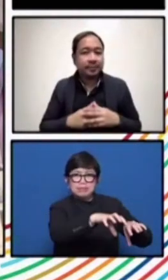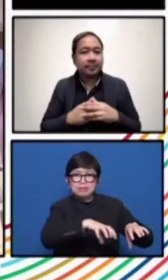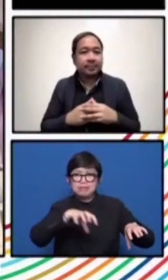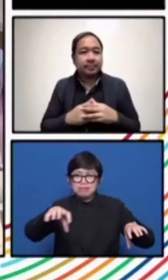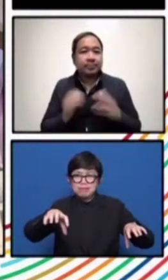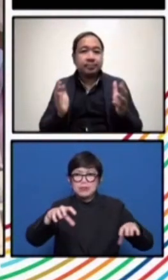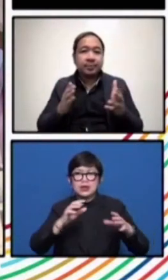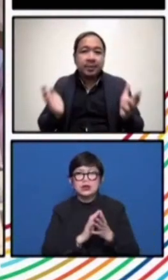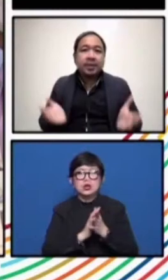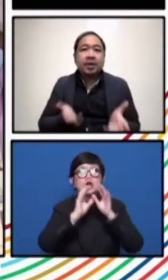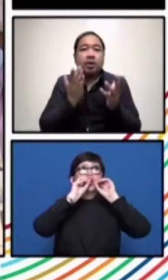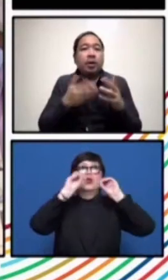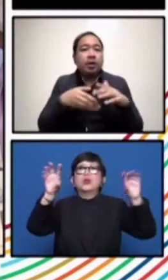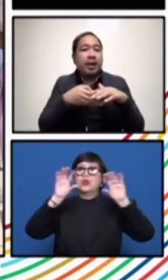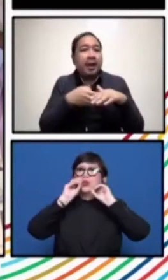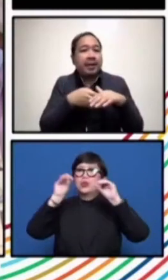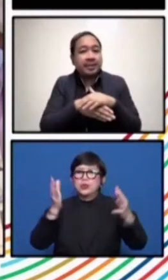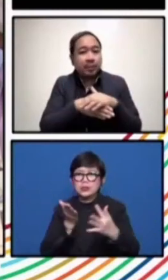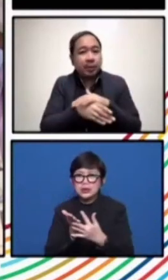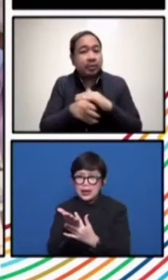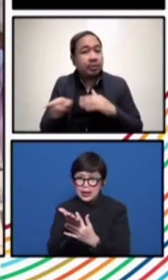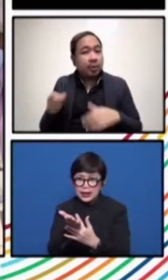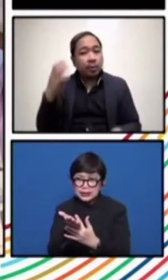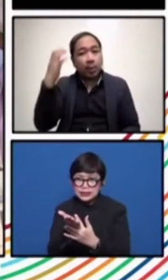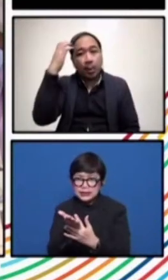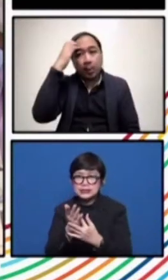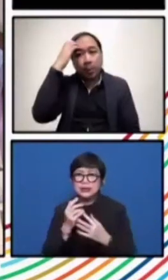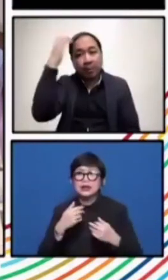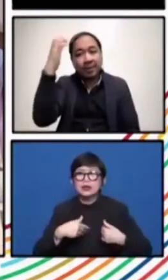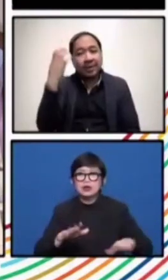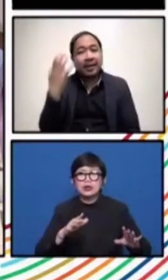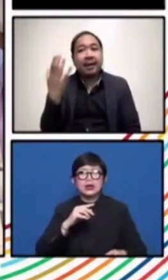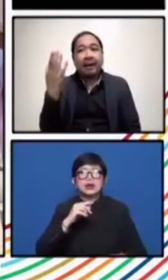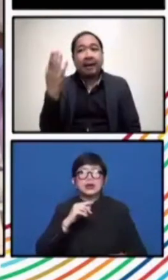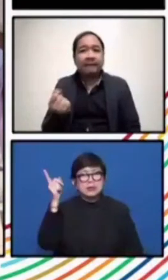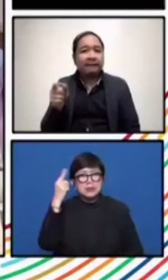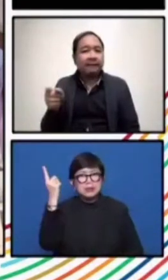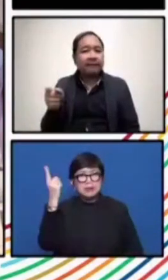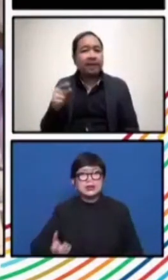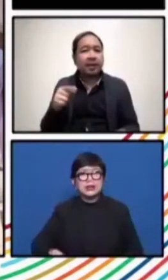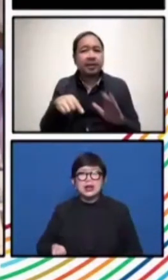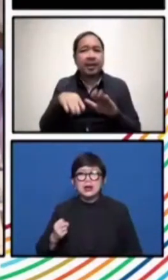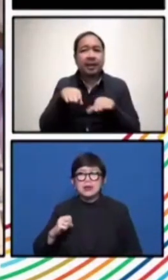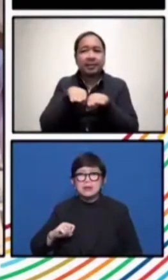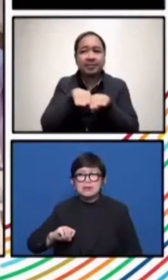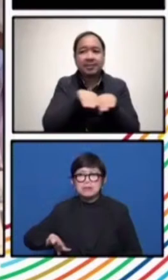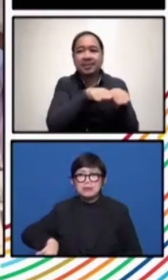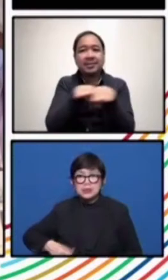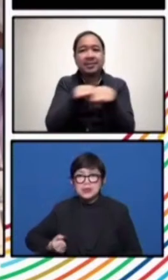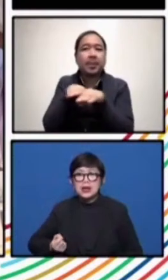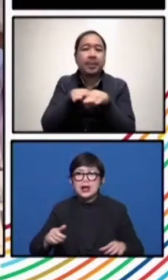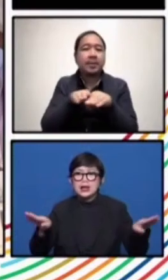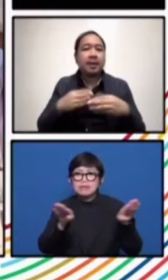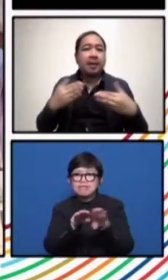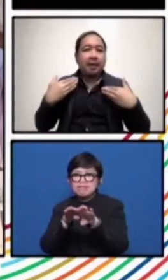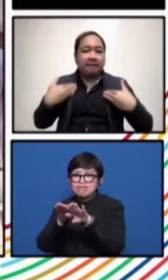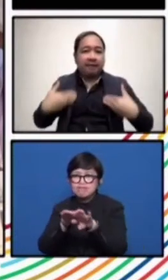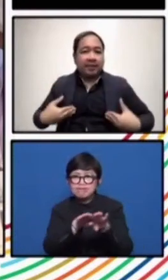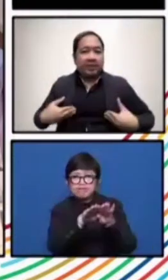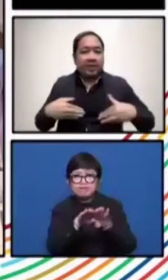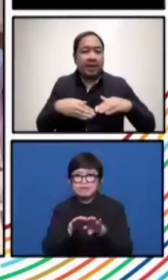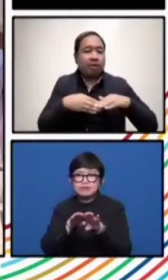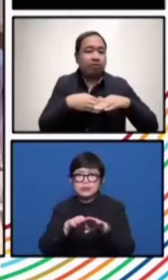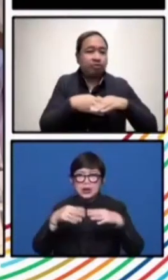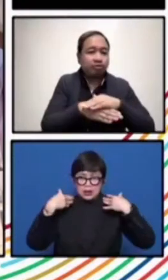the Royal government of Cambodia adopt standard standard on physical accessibility to infrastructure